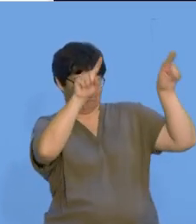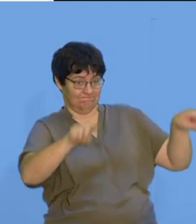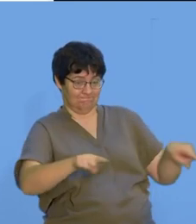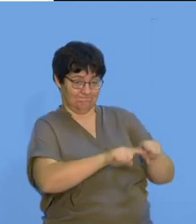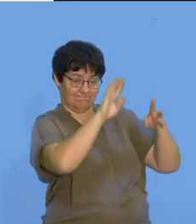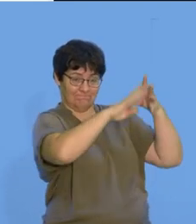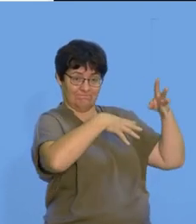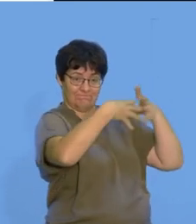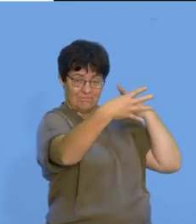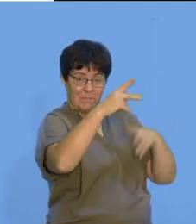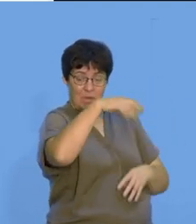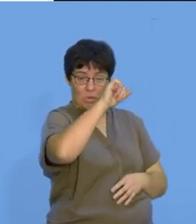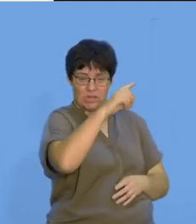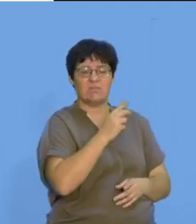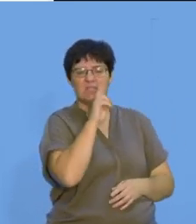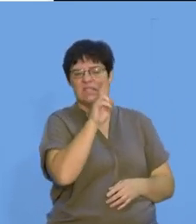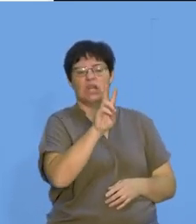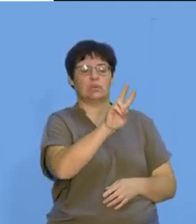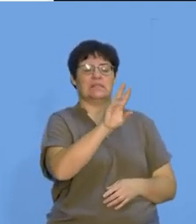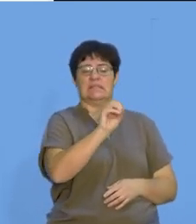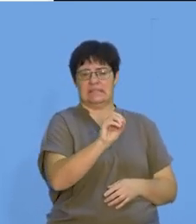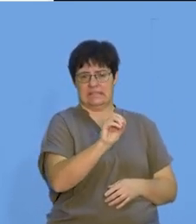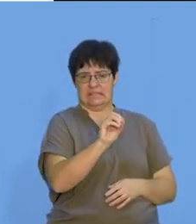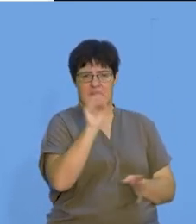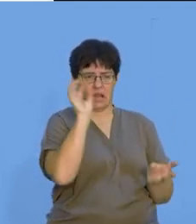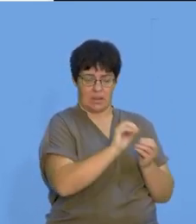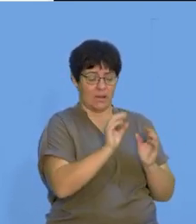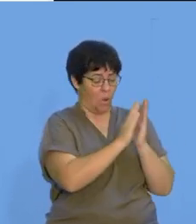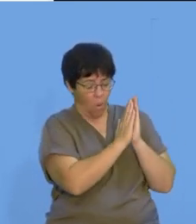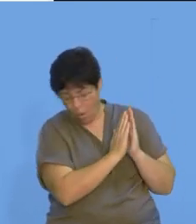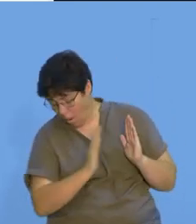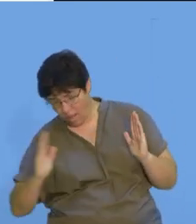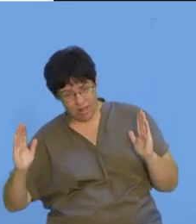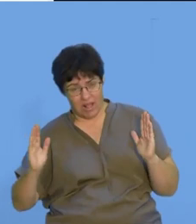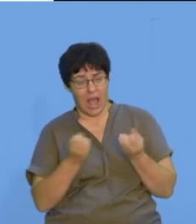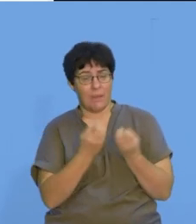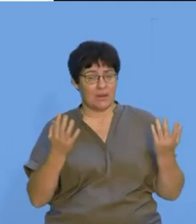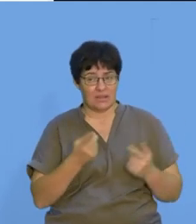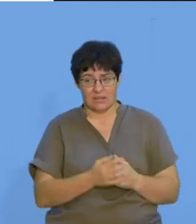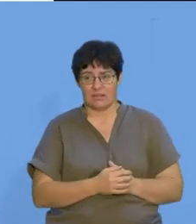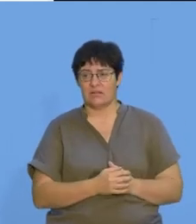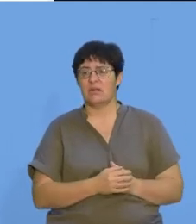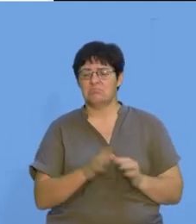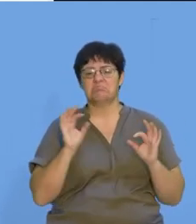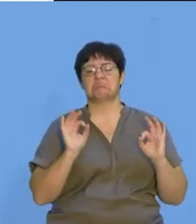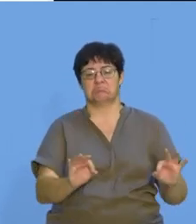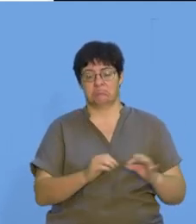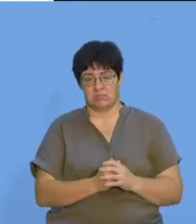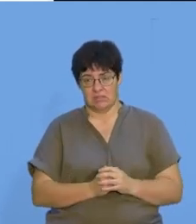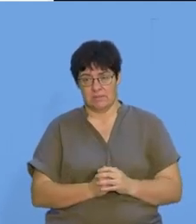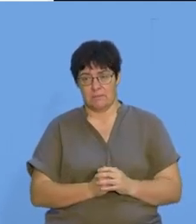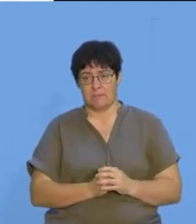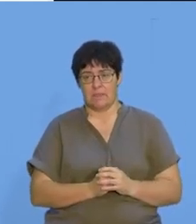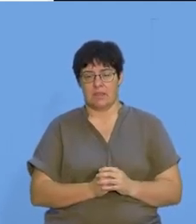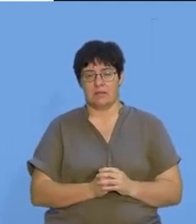have maybe looked at the first 20 elements, but in its entirety, the periodic table, this is a typical example